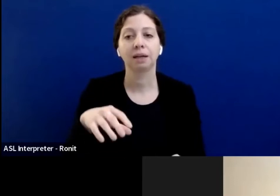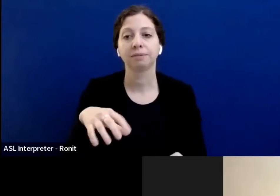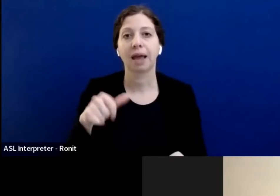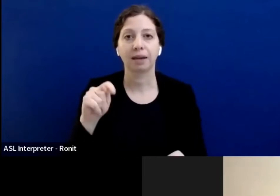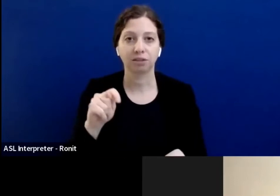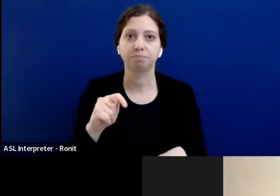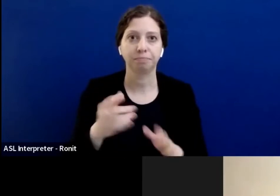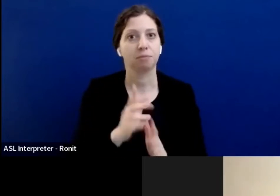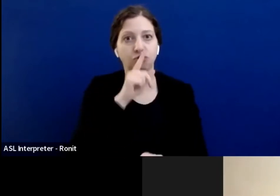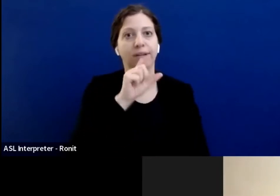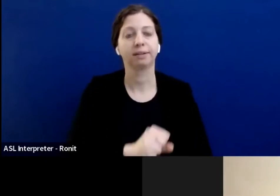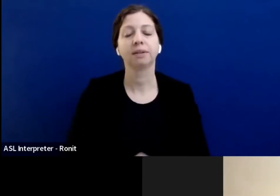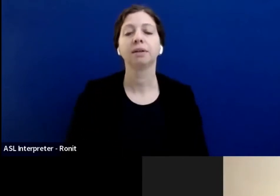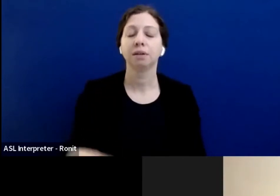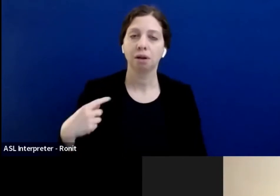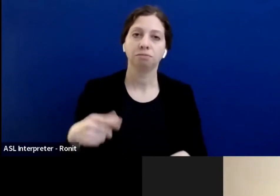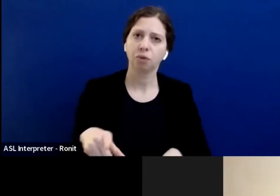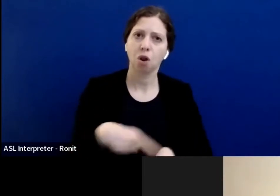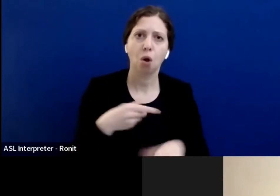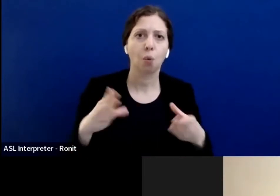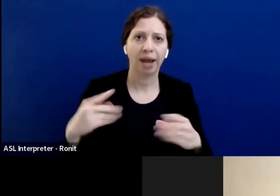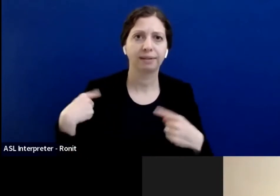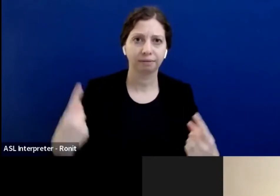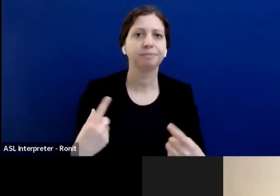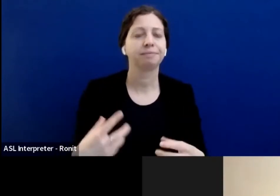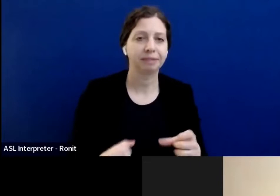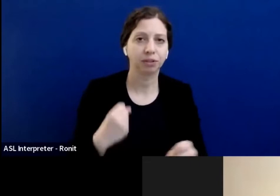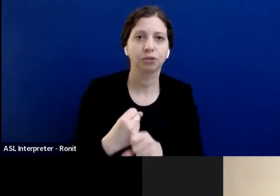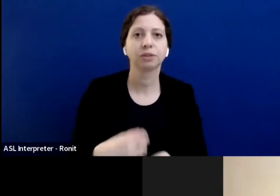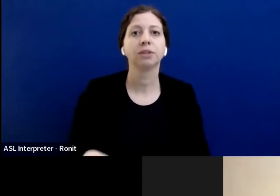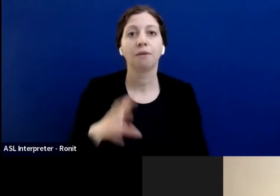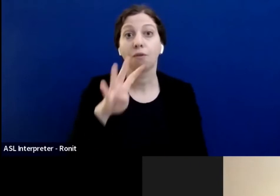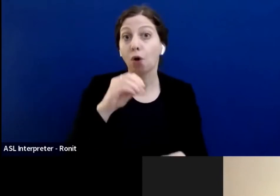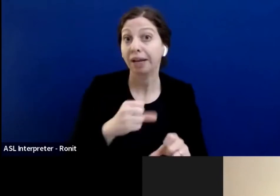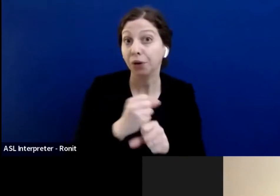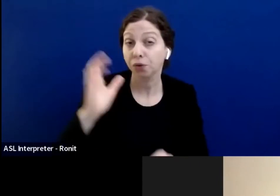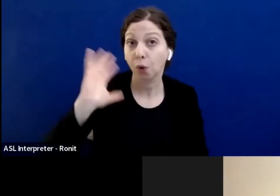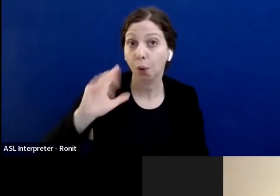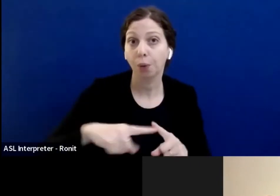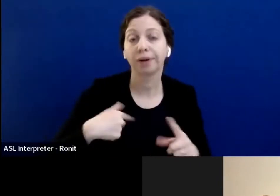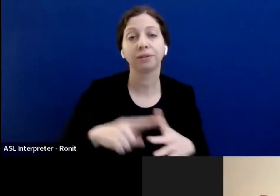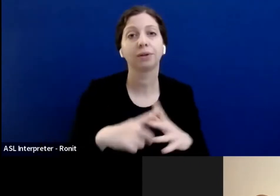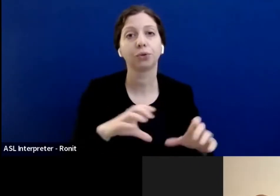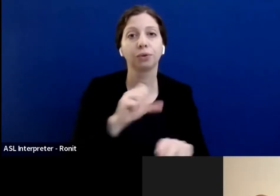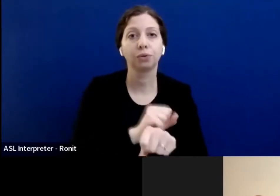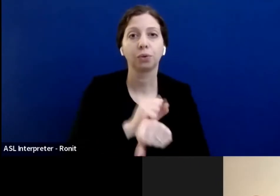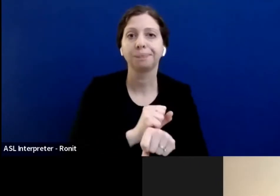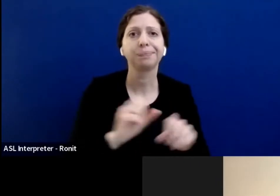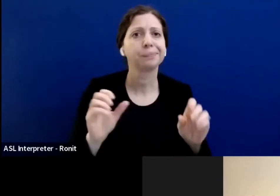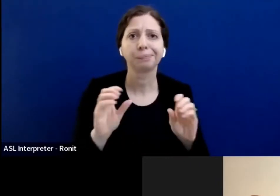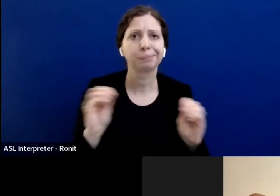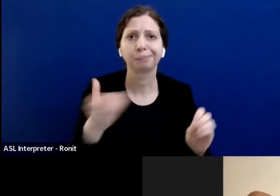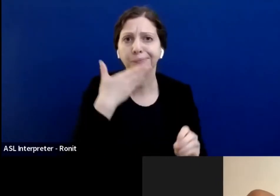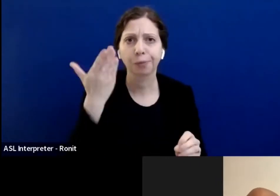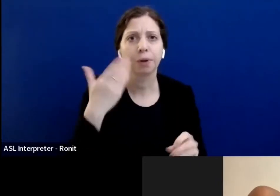come a long way over the last several decades. 40 years ago, when I started doing this work, there was no such thing